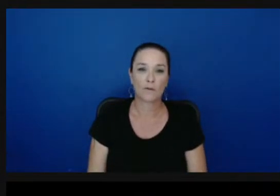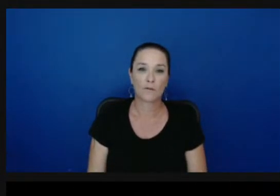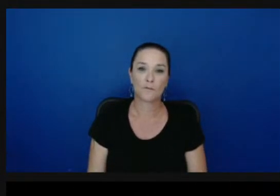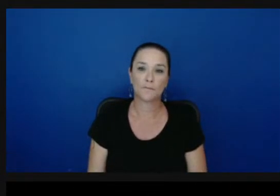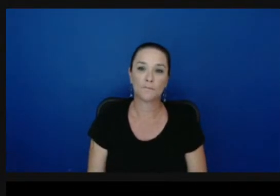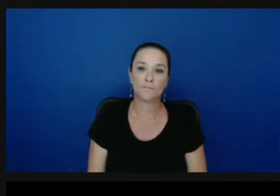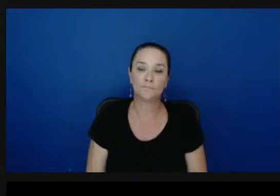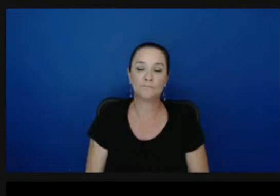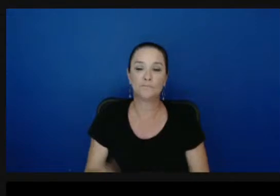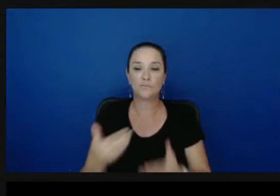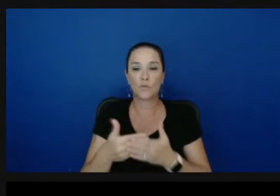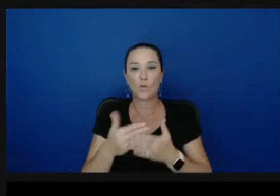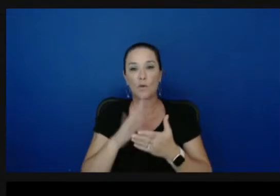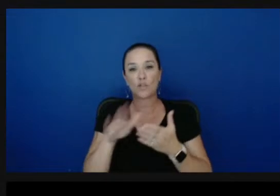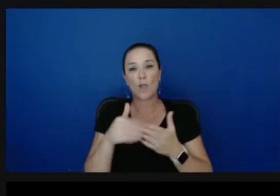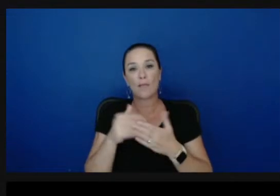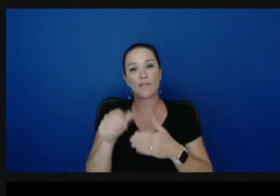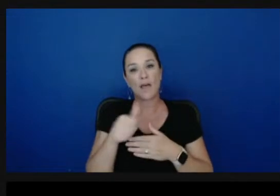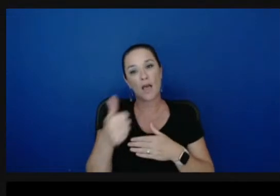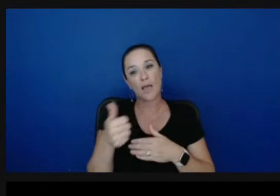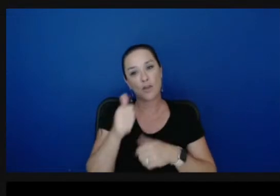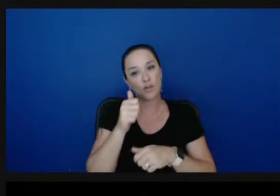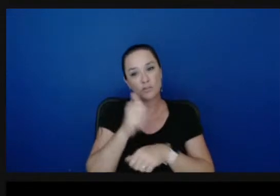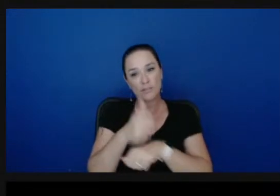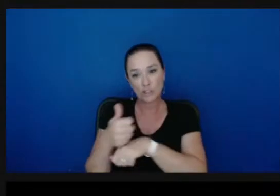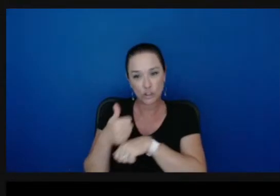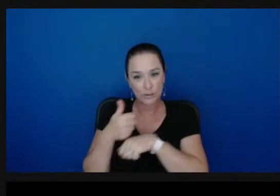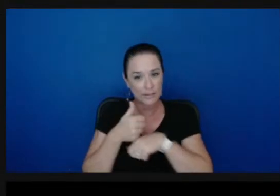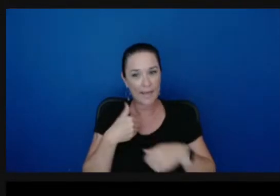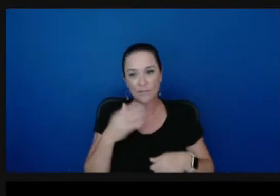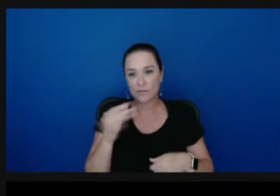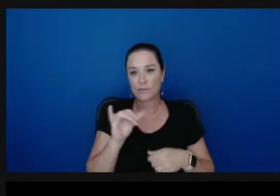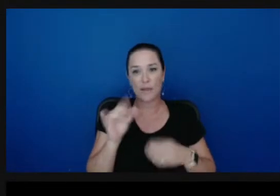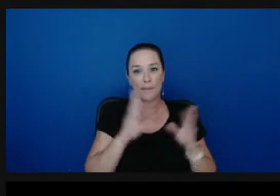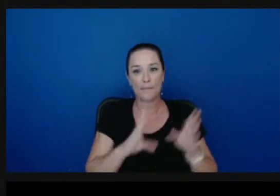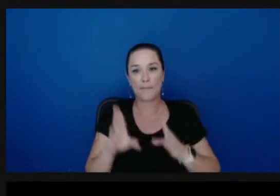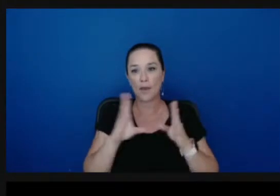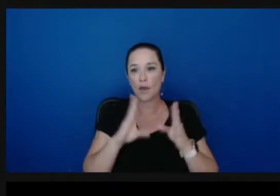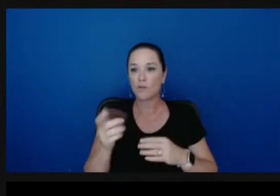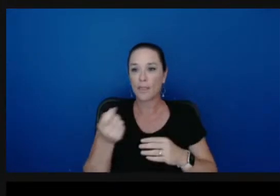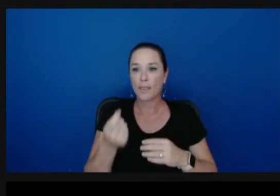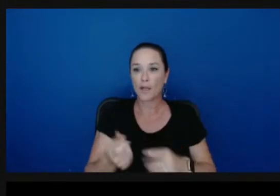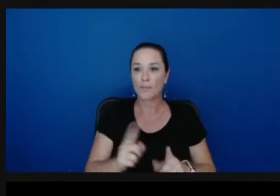almost all the other stations have a very similar pattern, slightly different